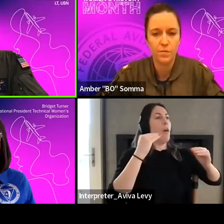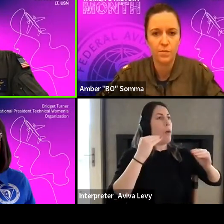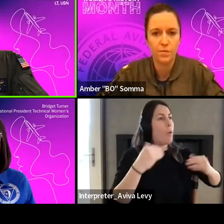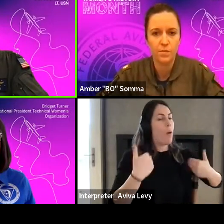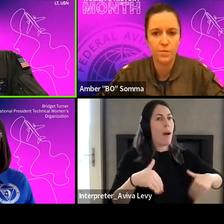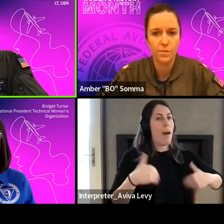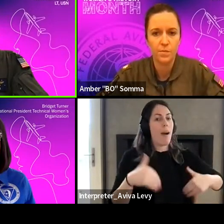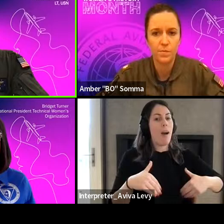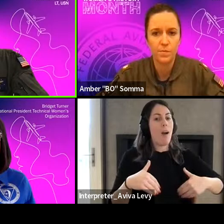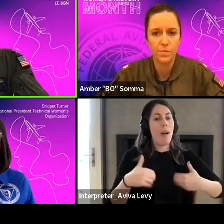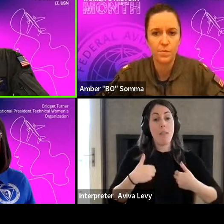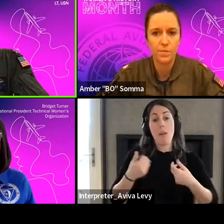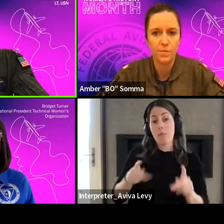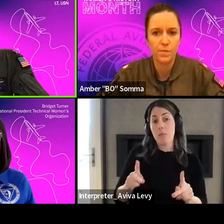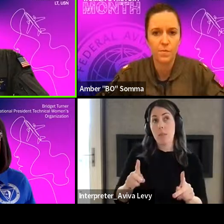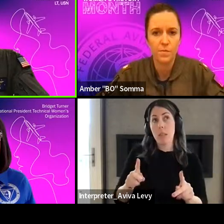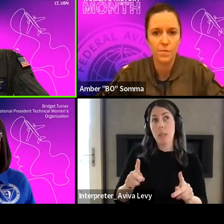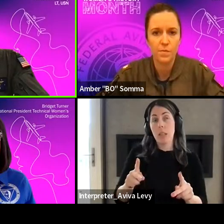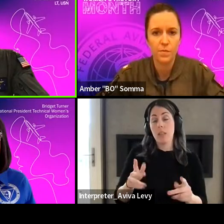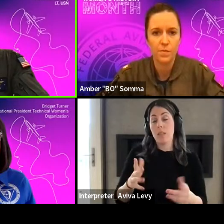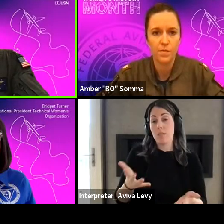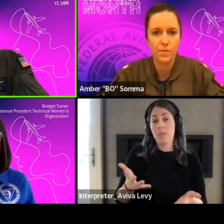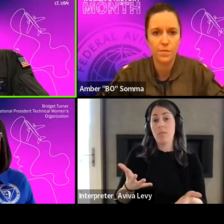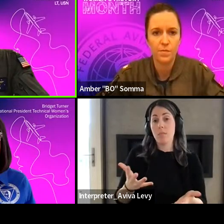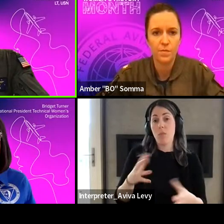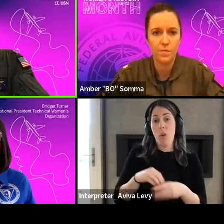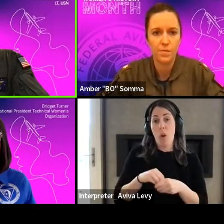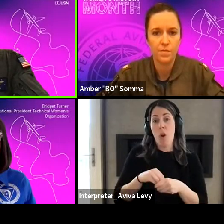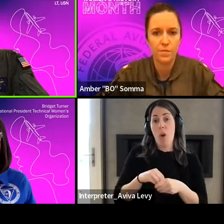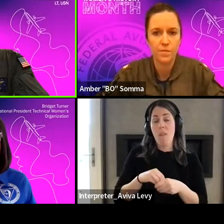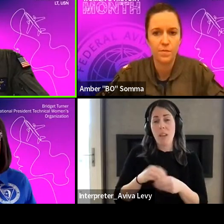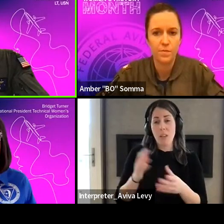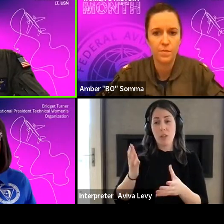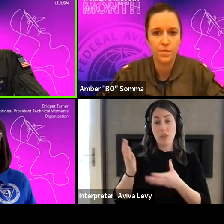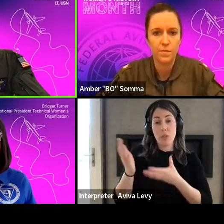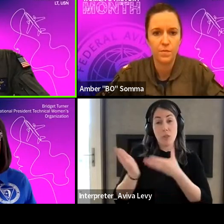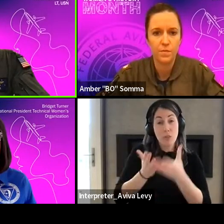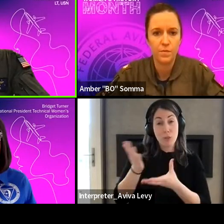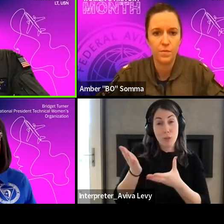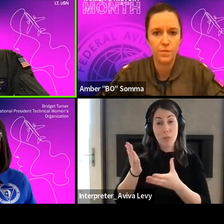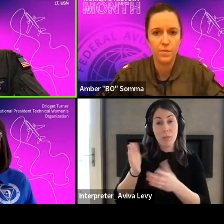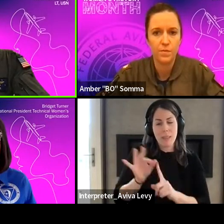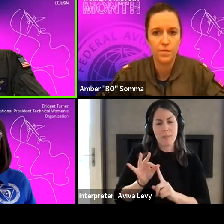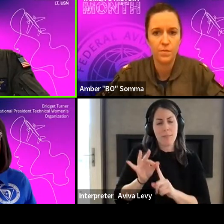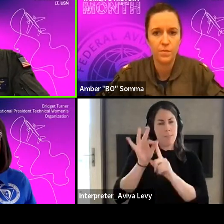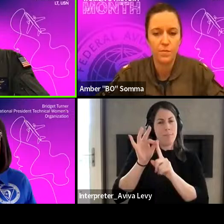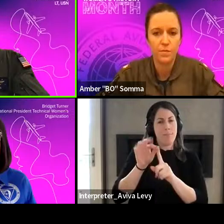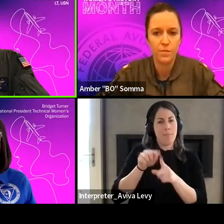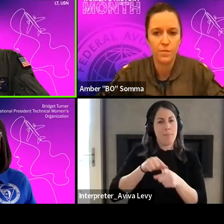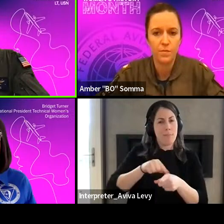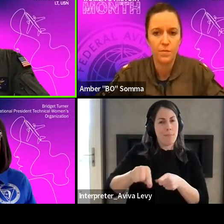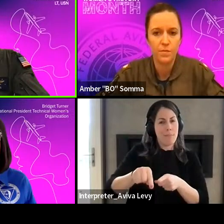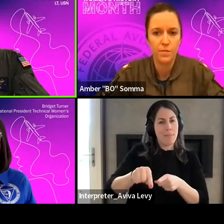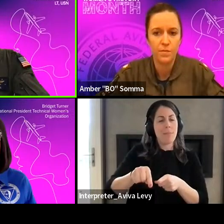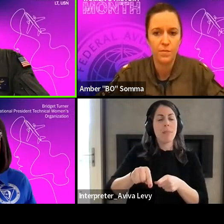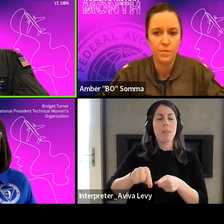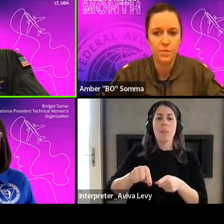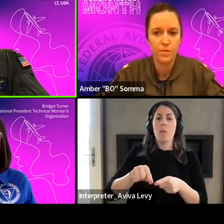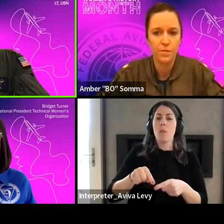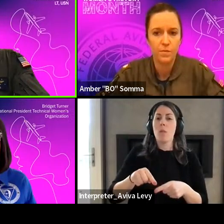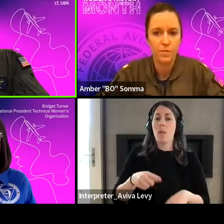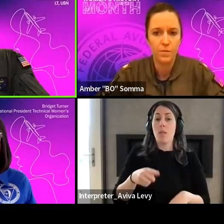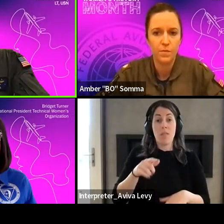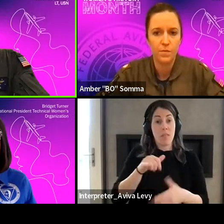that opportunity, I mean, this opportunity to serve in such a specialized field, if that's what